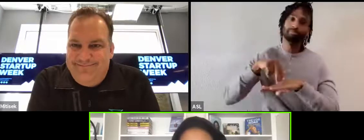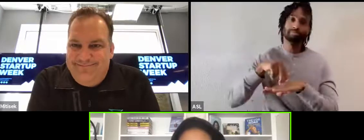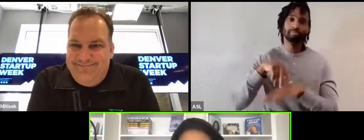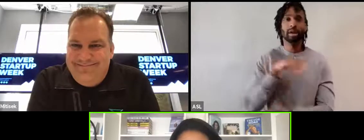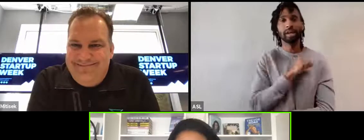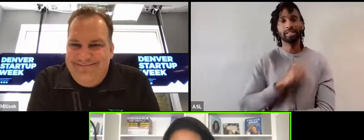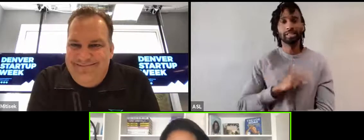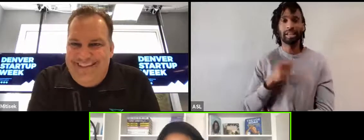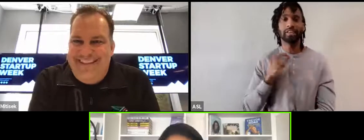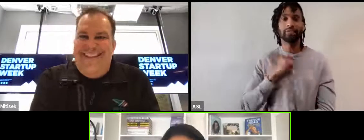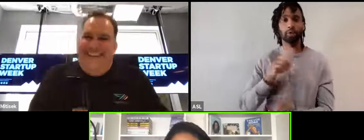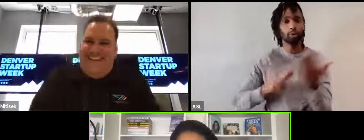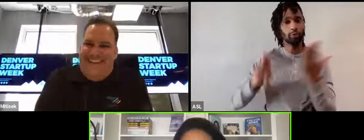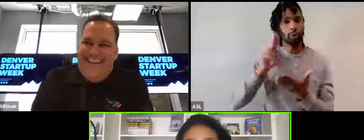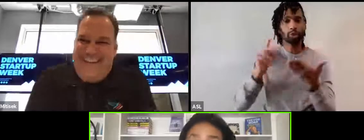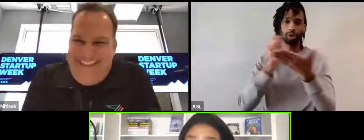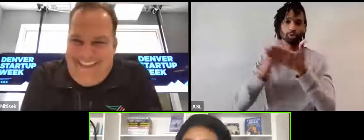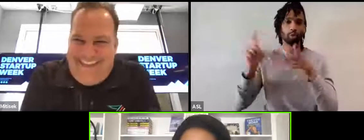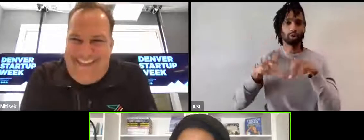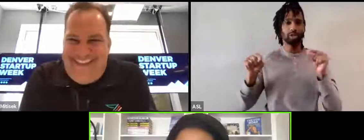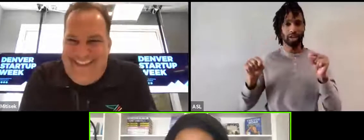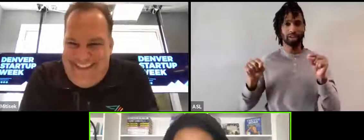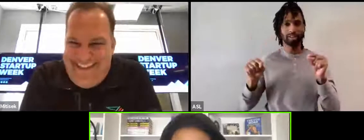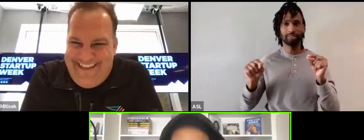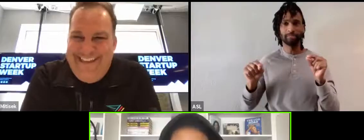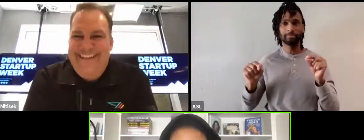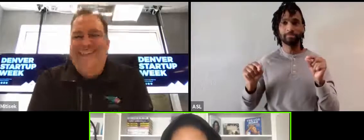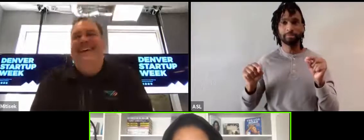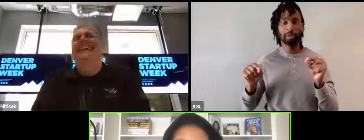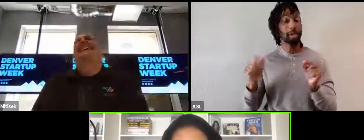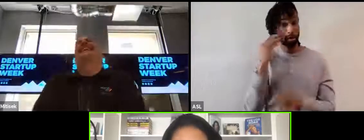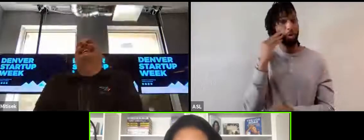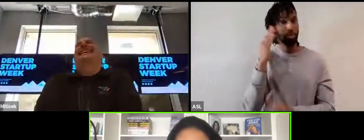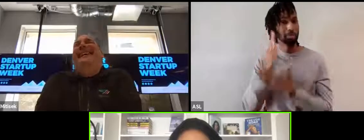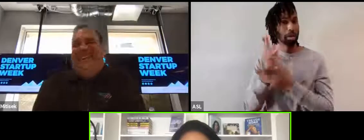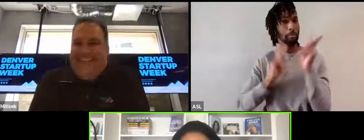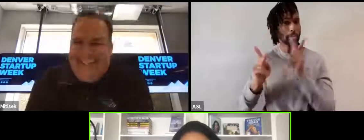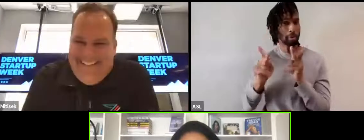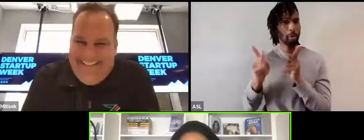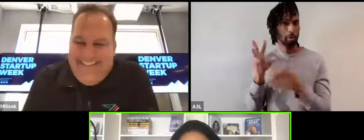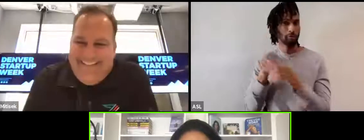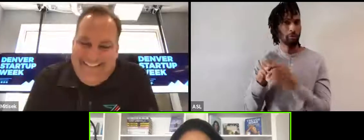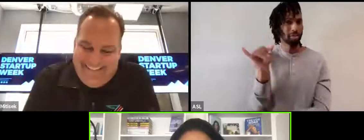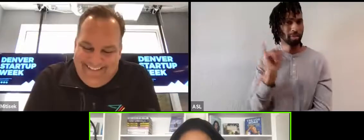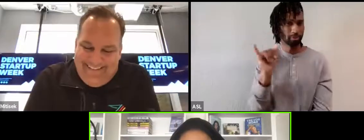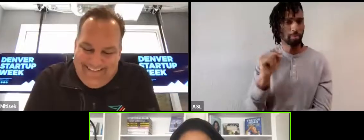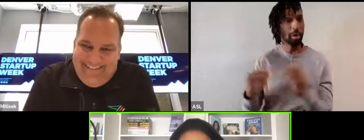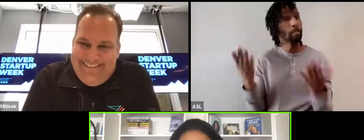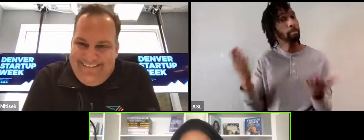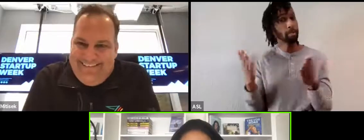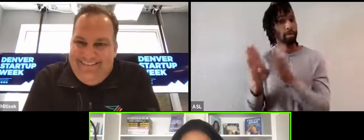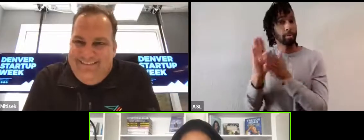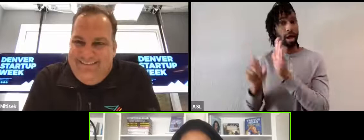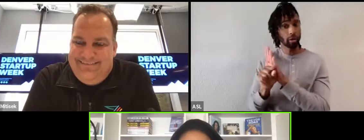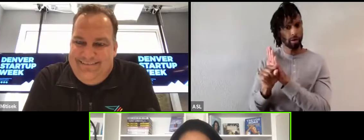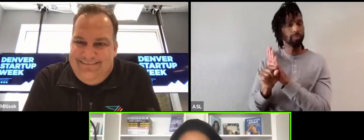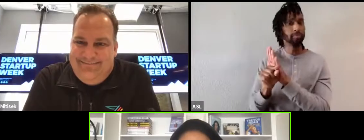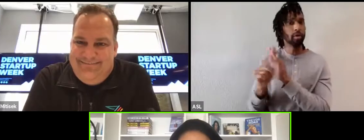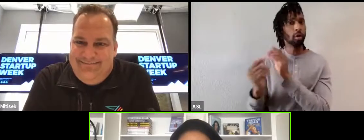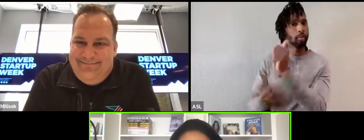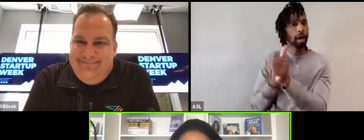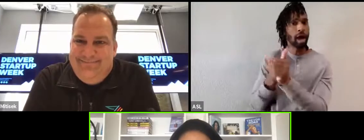their dad write a check. There's probably a story. And there are those too, believe me. But there's probably a story there, and it's probably one of